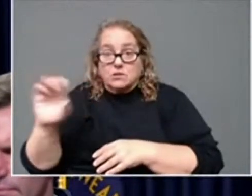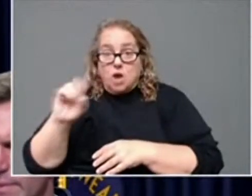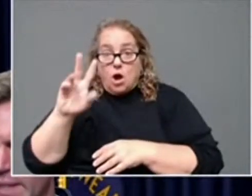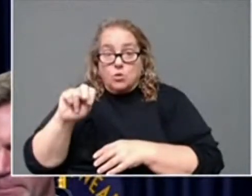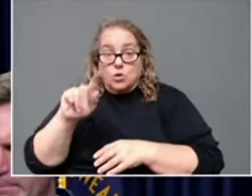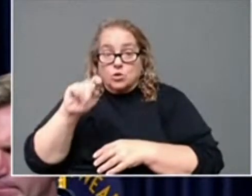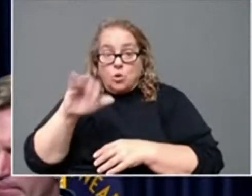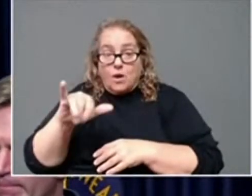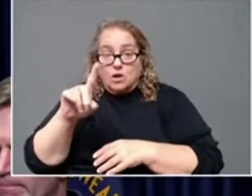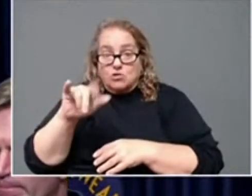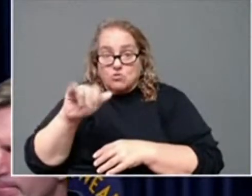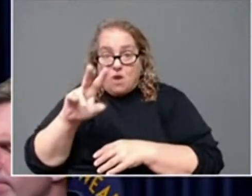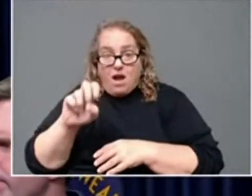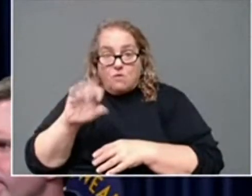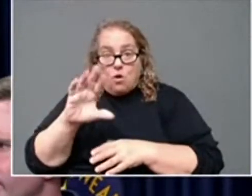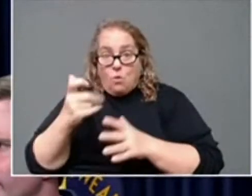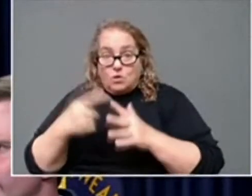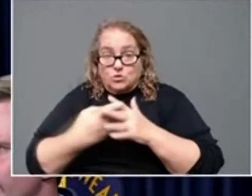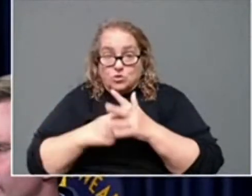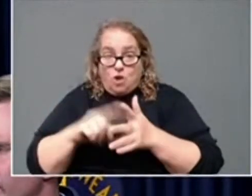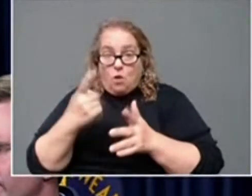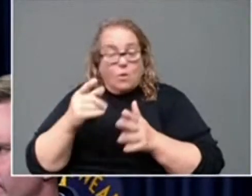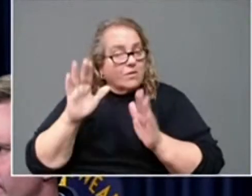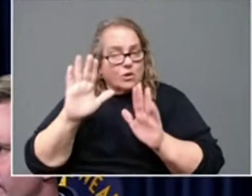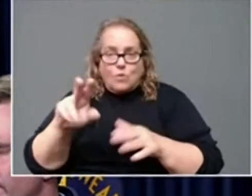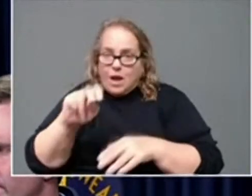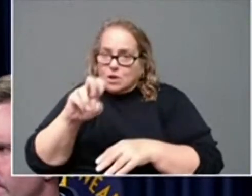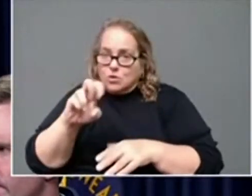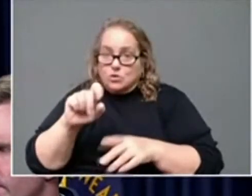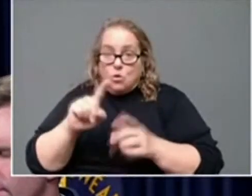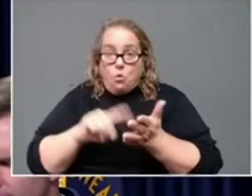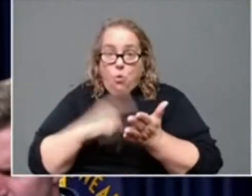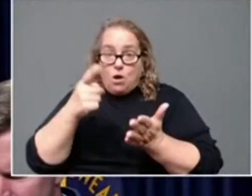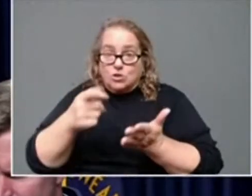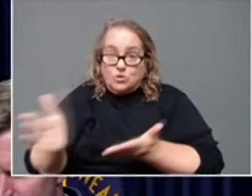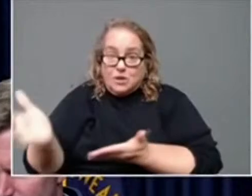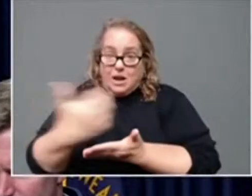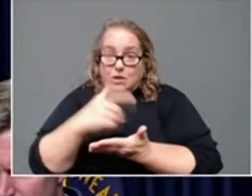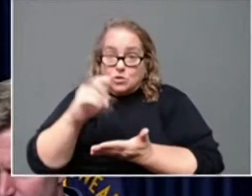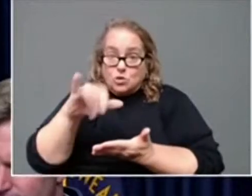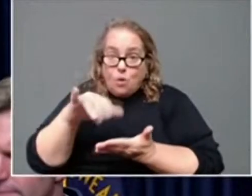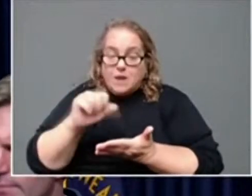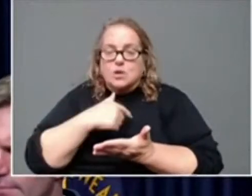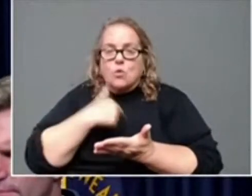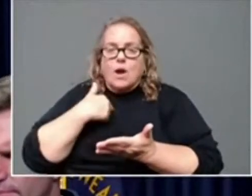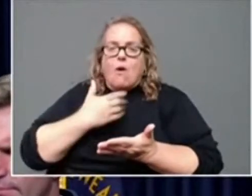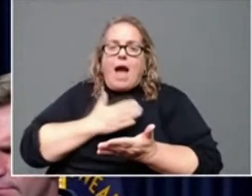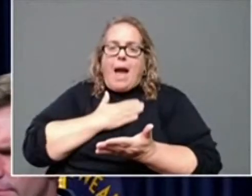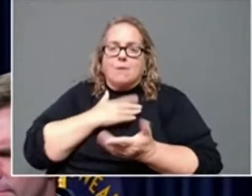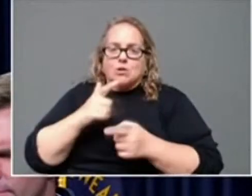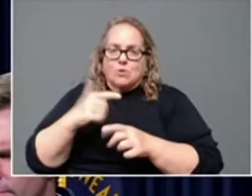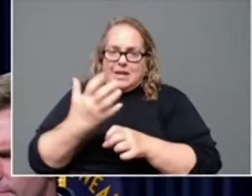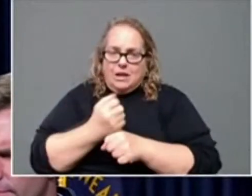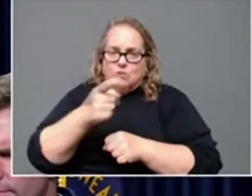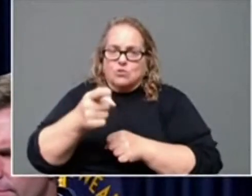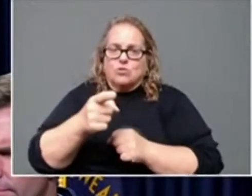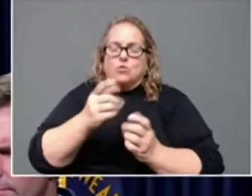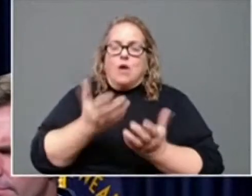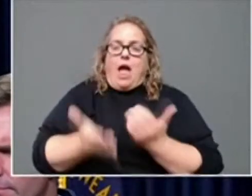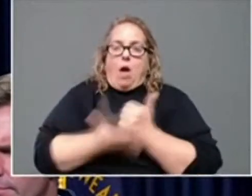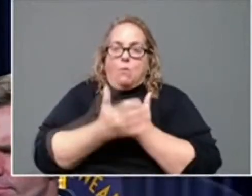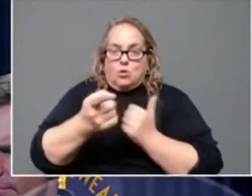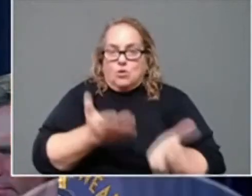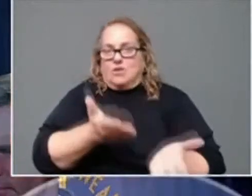great news. Once you've collected toys, we are happy to help you get them to one of the 20 central locations listed